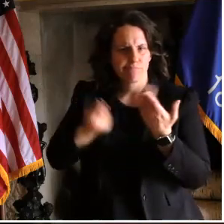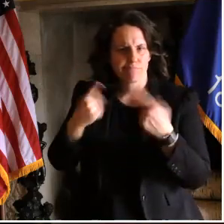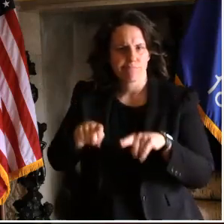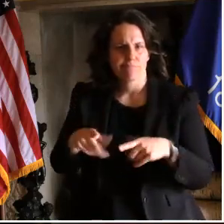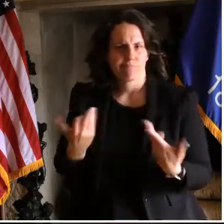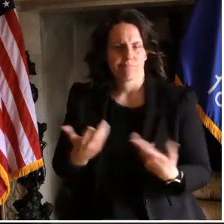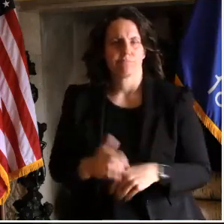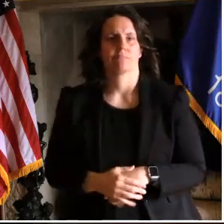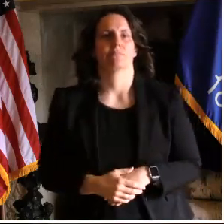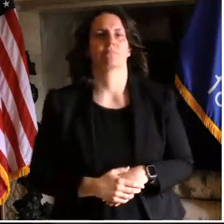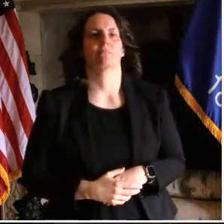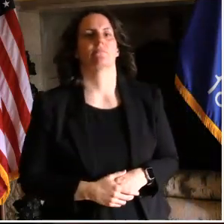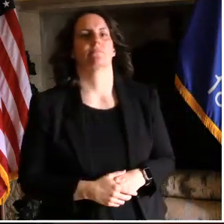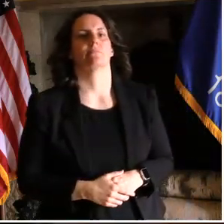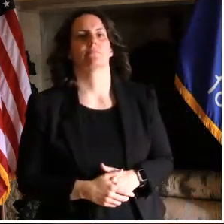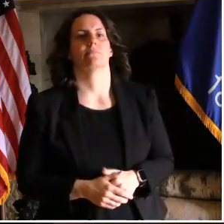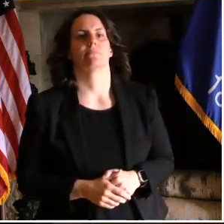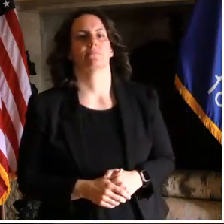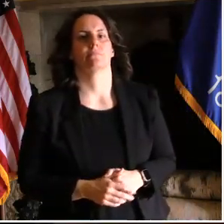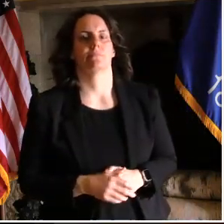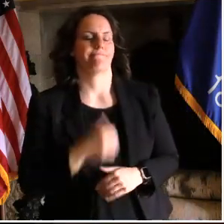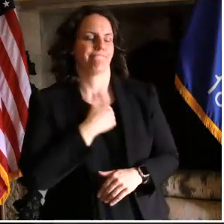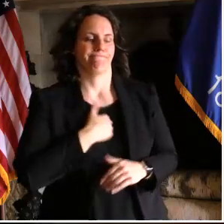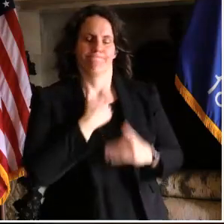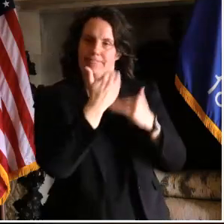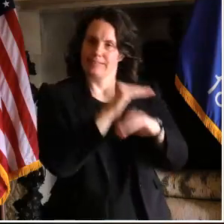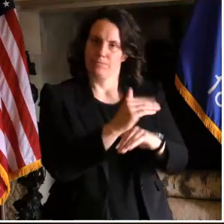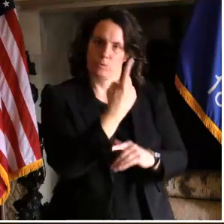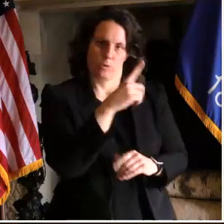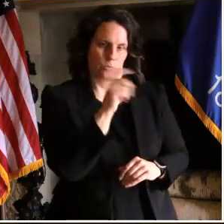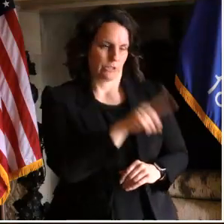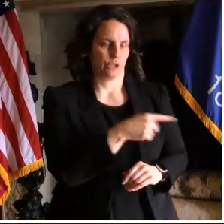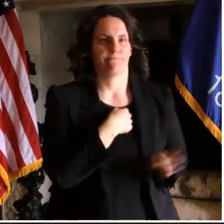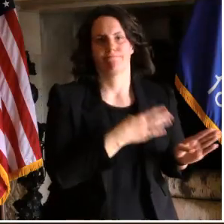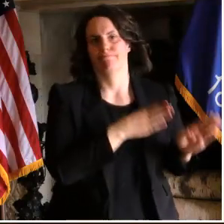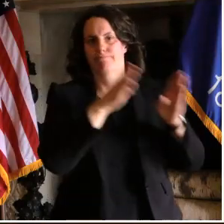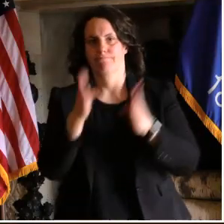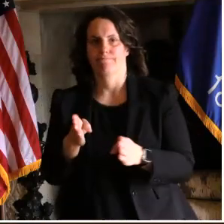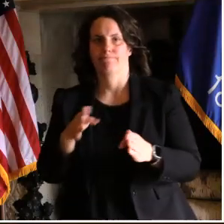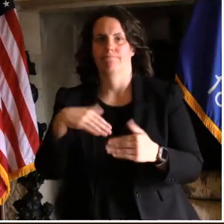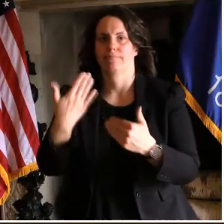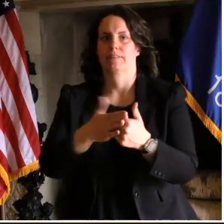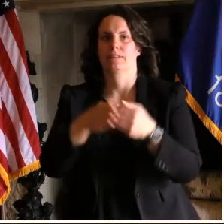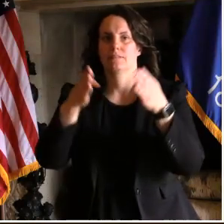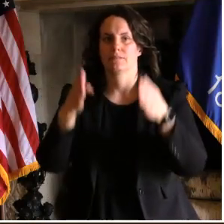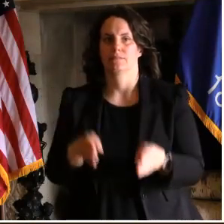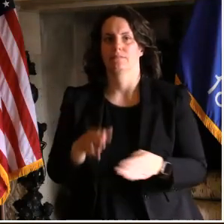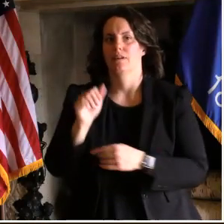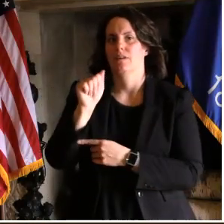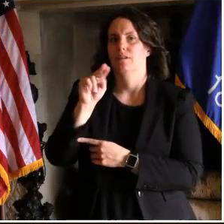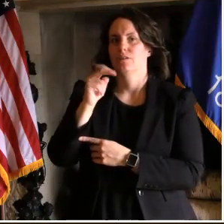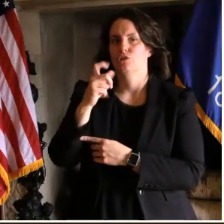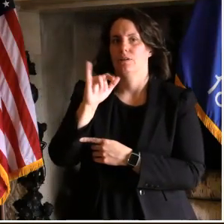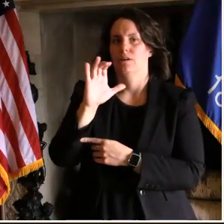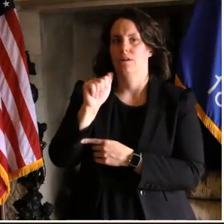move on, excuse me, to Angelica Sanchez from Fox 6.